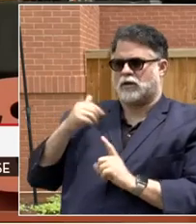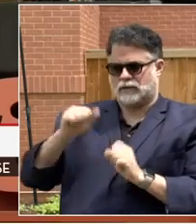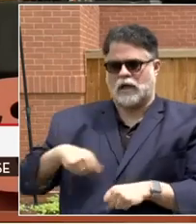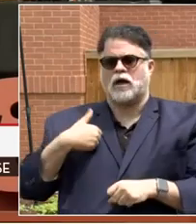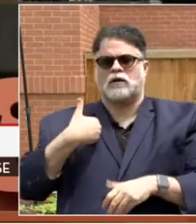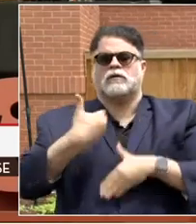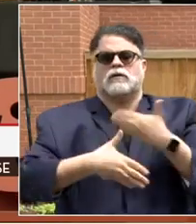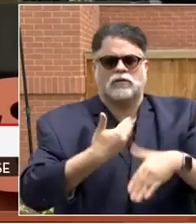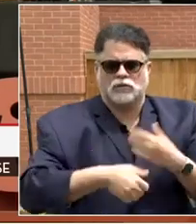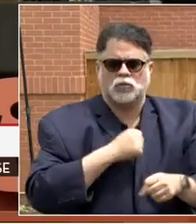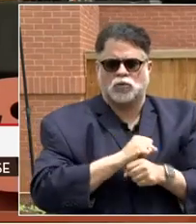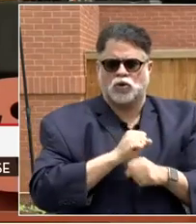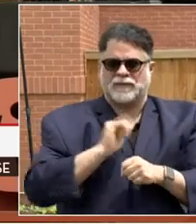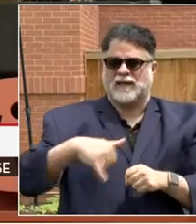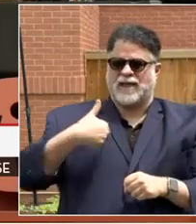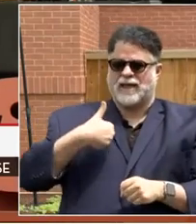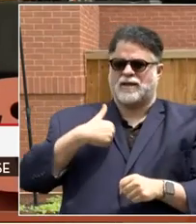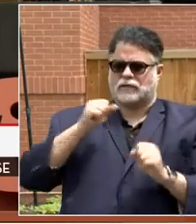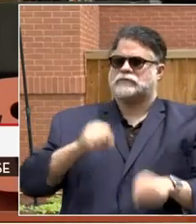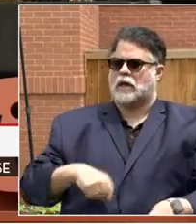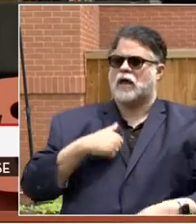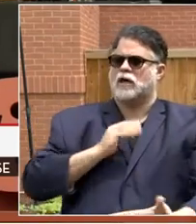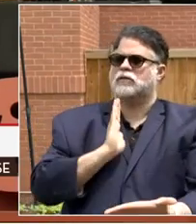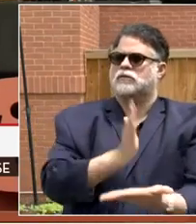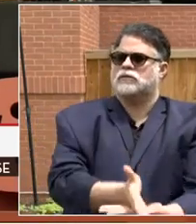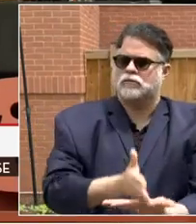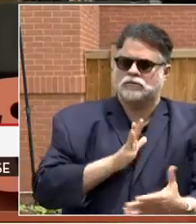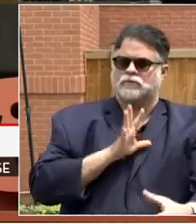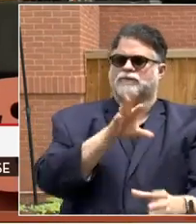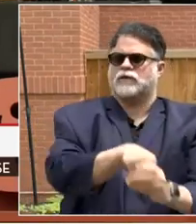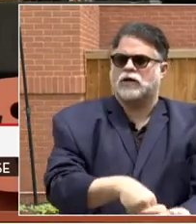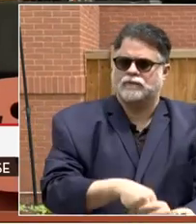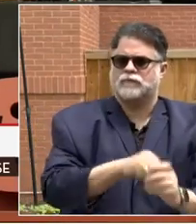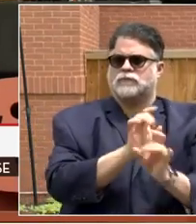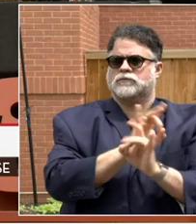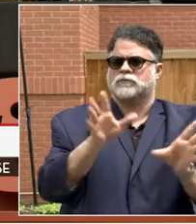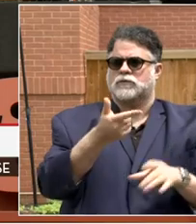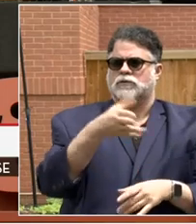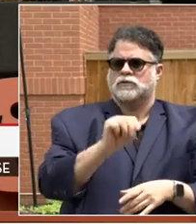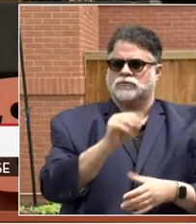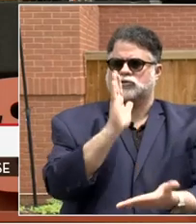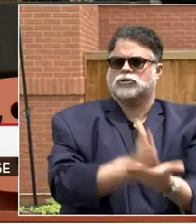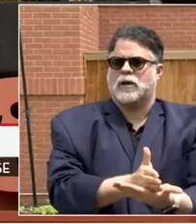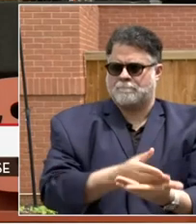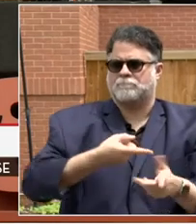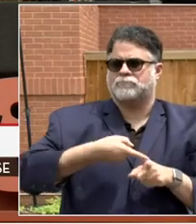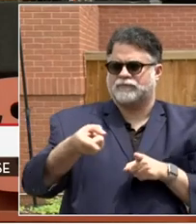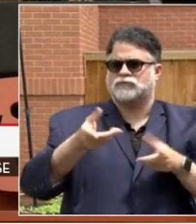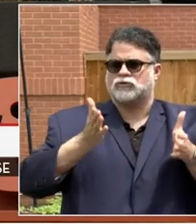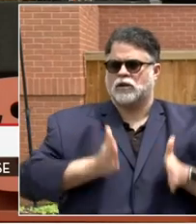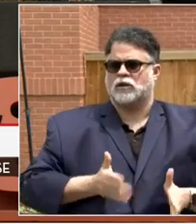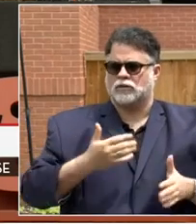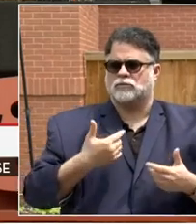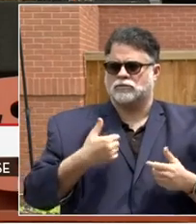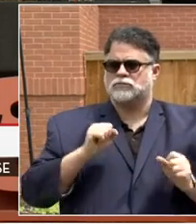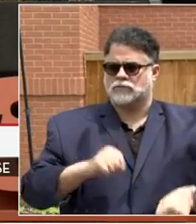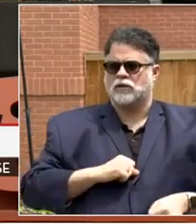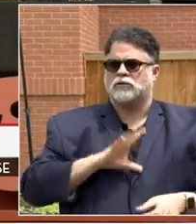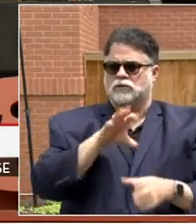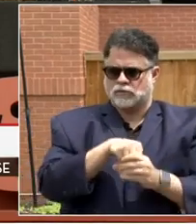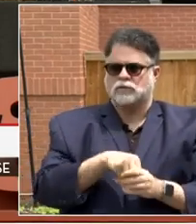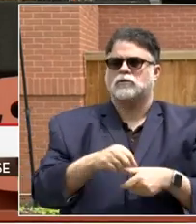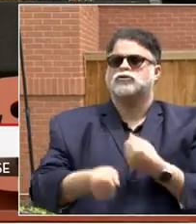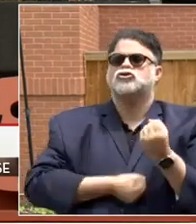violence interrupters or outreach workers need additional support from life coaches who are really helping to navigate